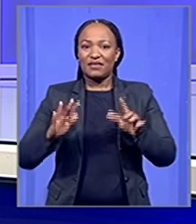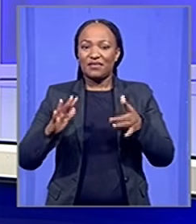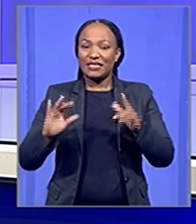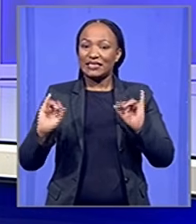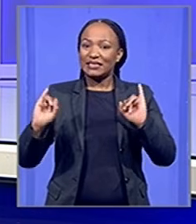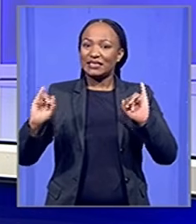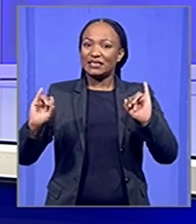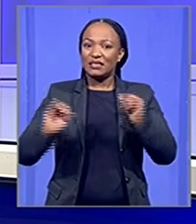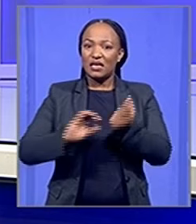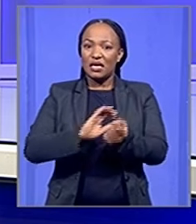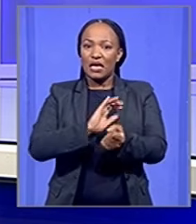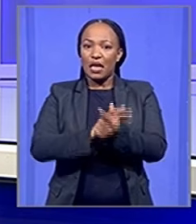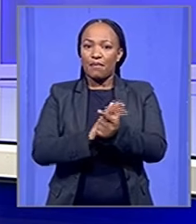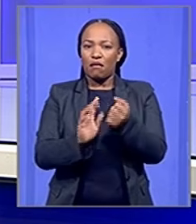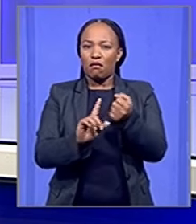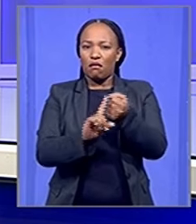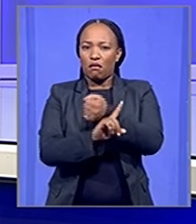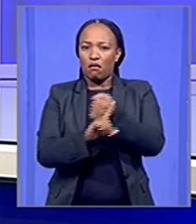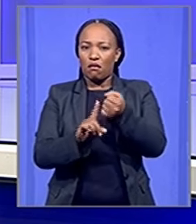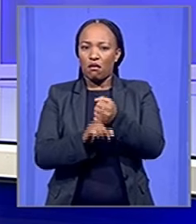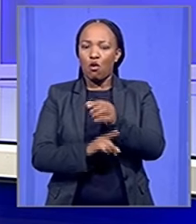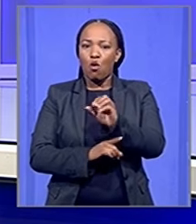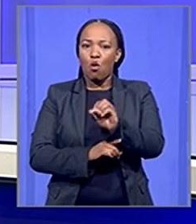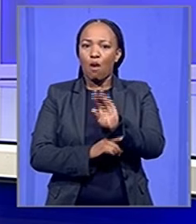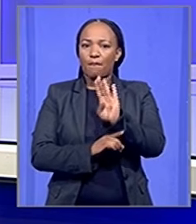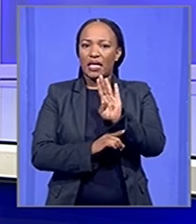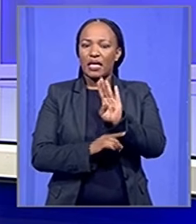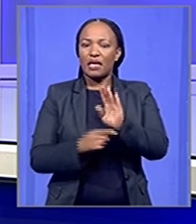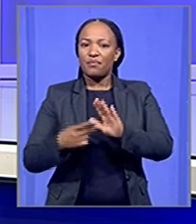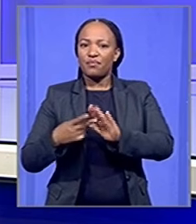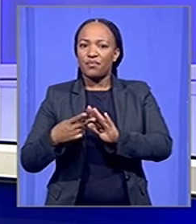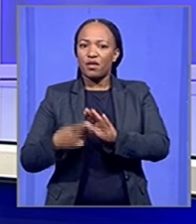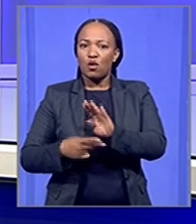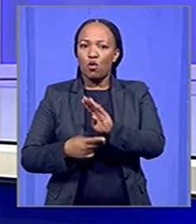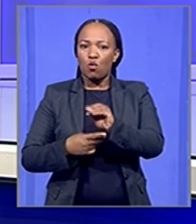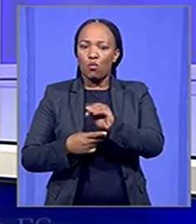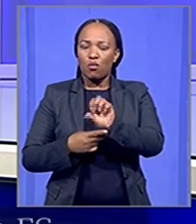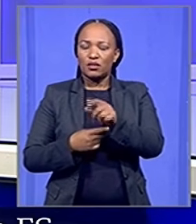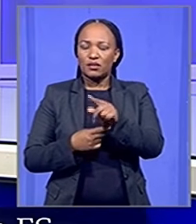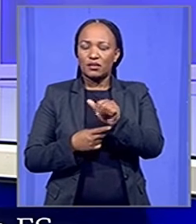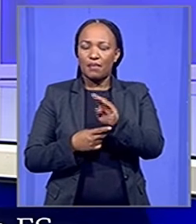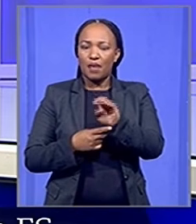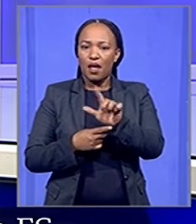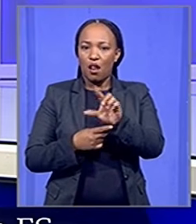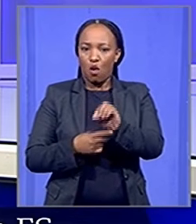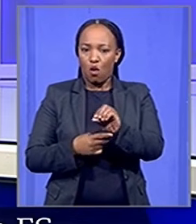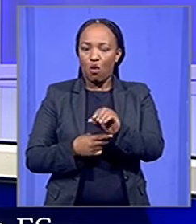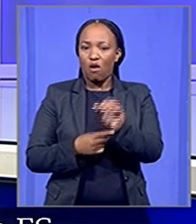tsa tlhekefetso ya dikgoka tsa bong Bloemfontein le Botshabelo Free State.